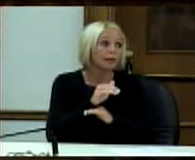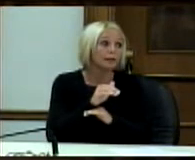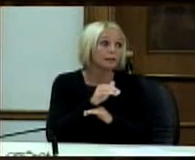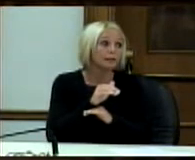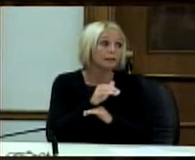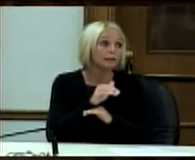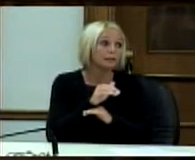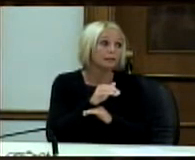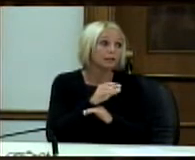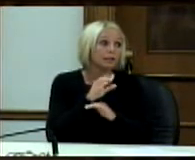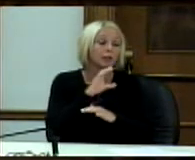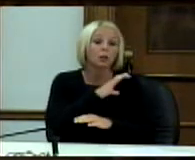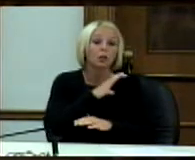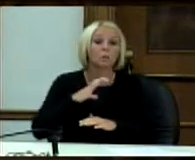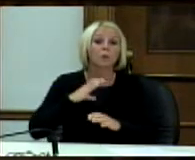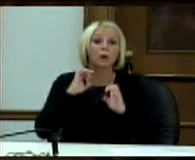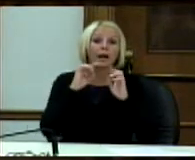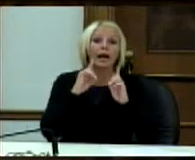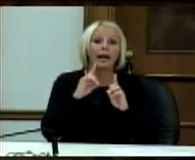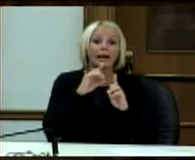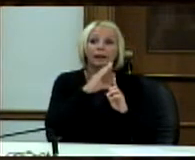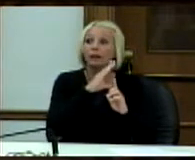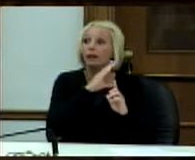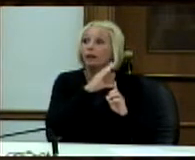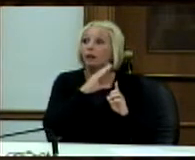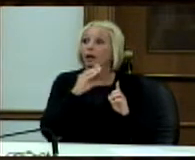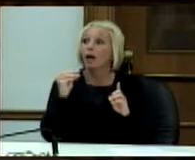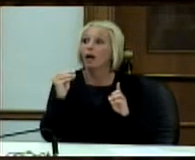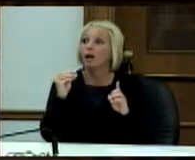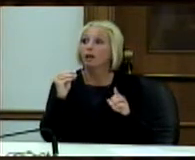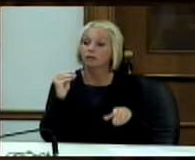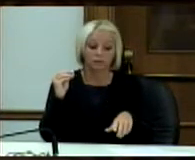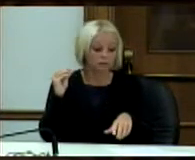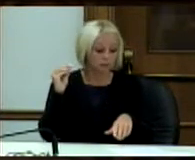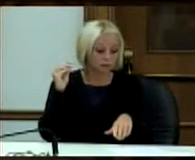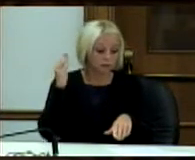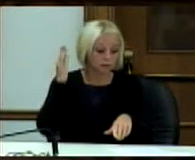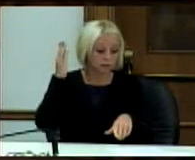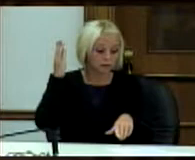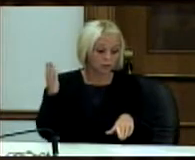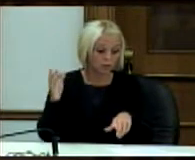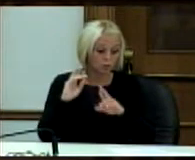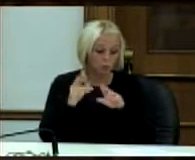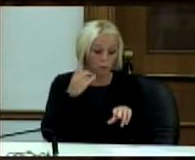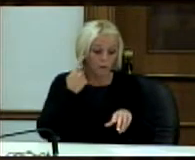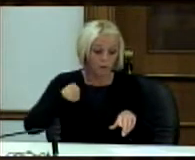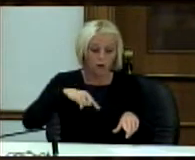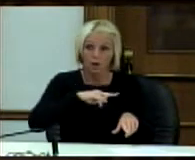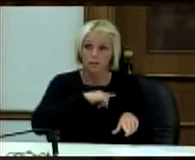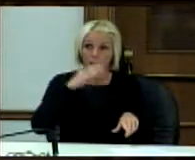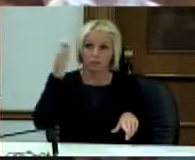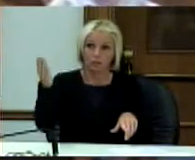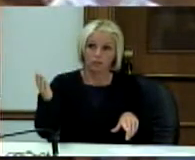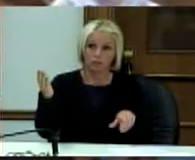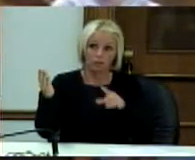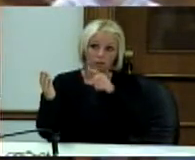Committee has no report. Community Ed and Marie Leland has a report for us.